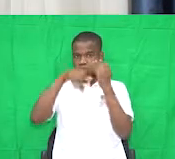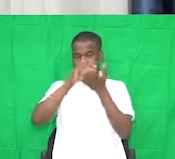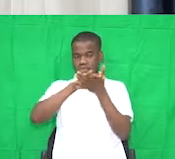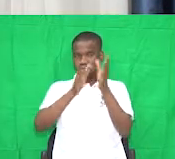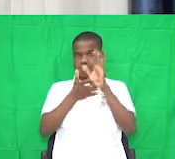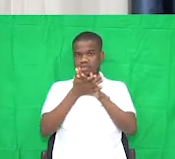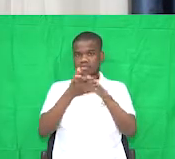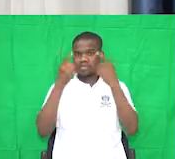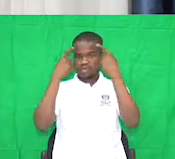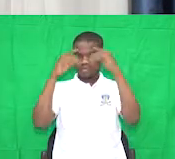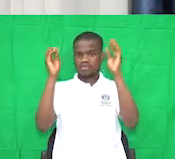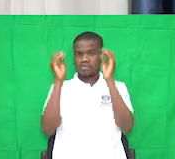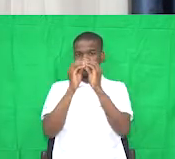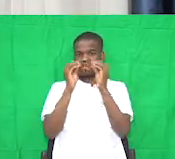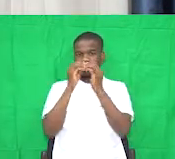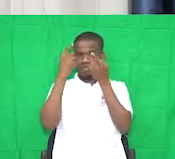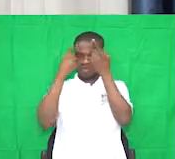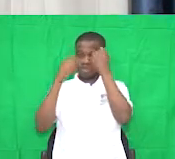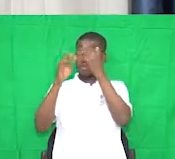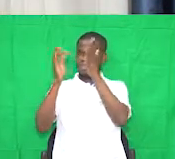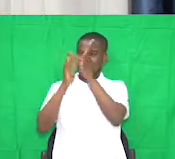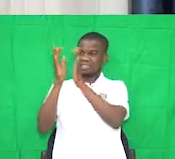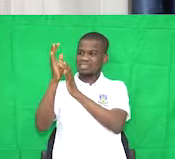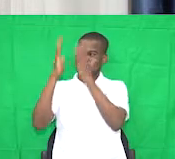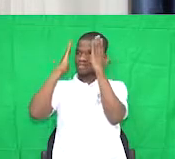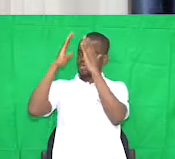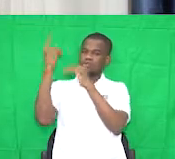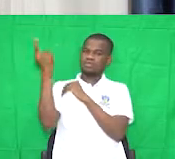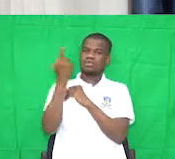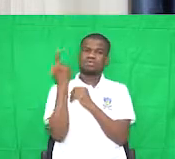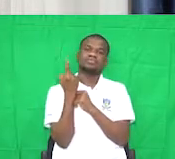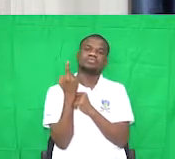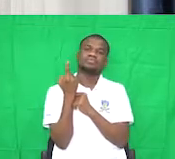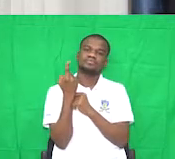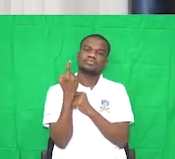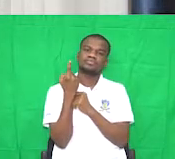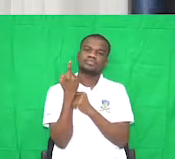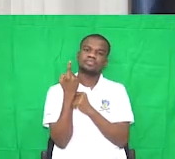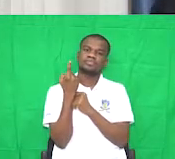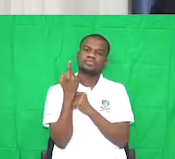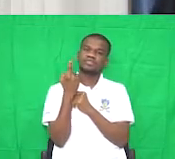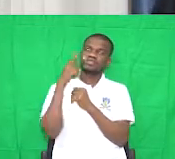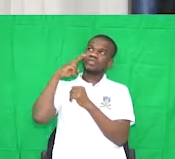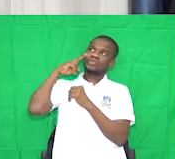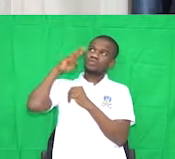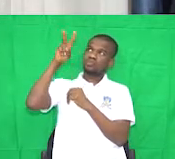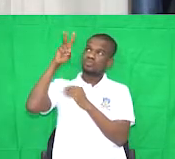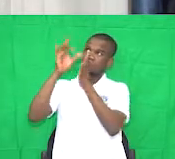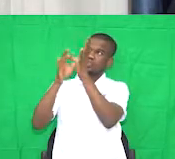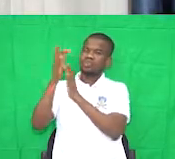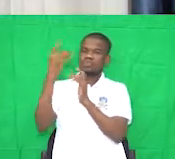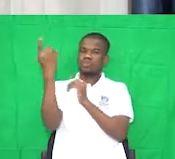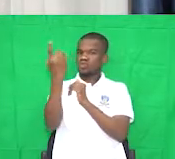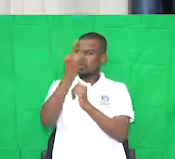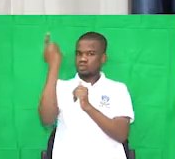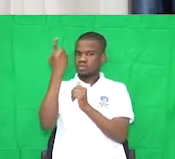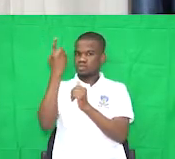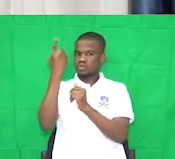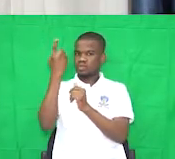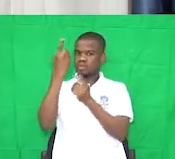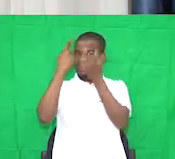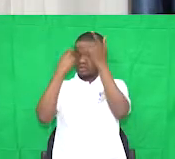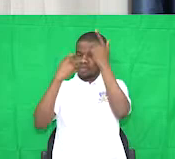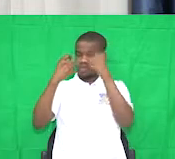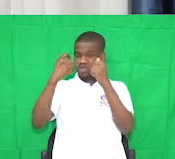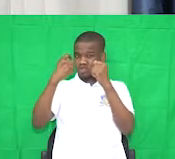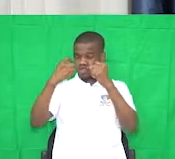witness, let us lay aside every weight and sin that clings so closely. Let us look unto Jesus, the pioneer and perfecter of our faith, who